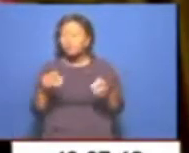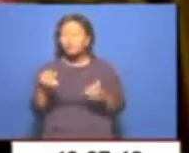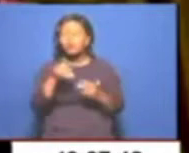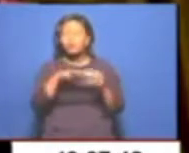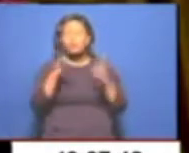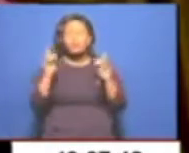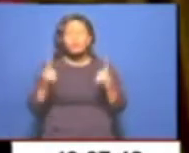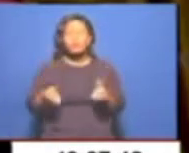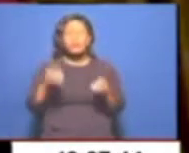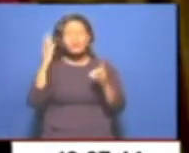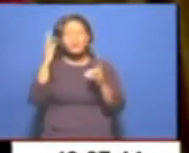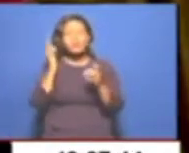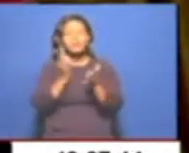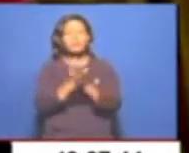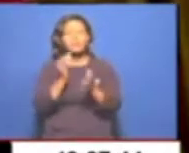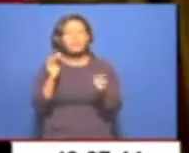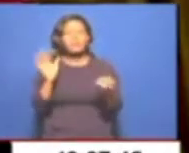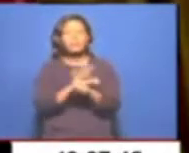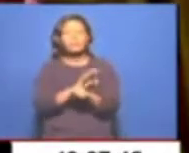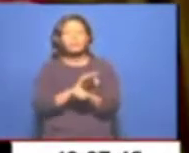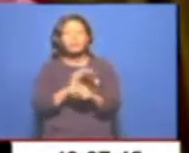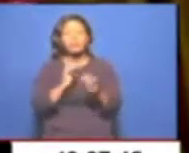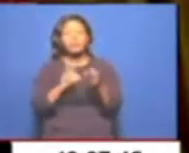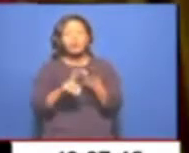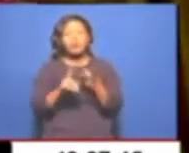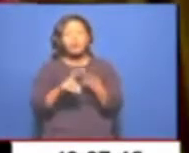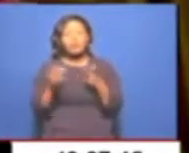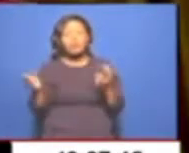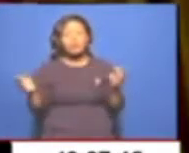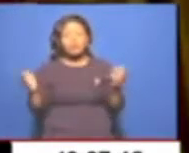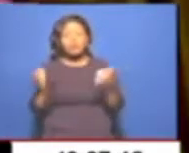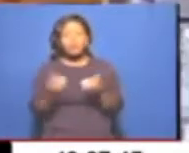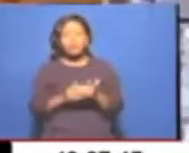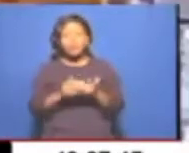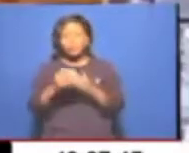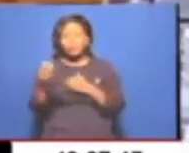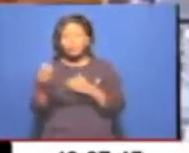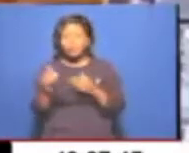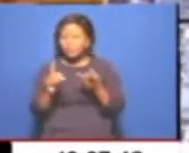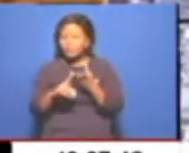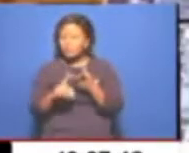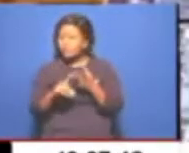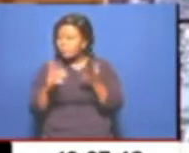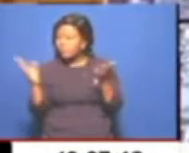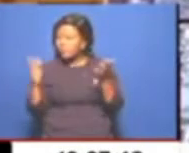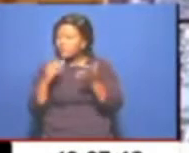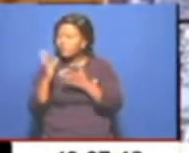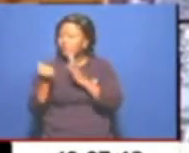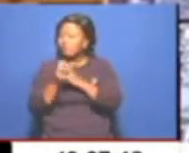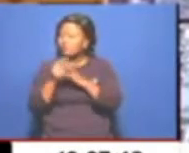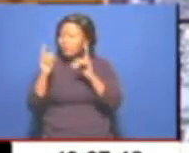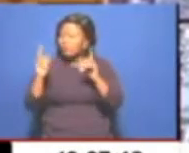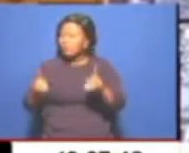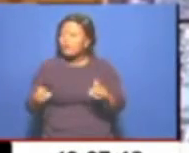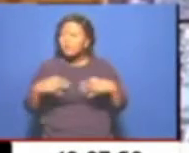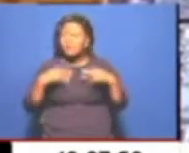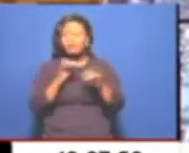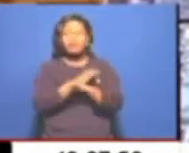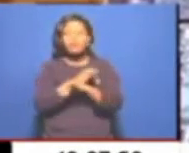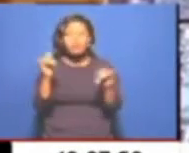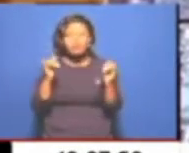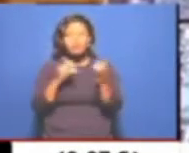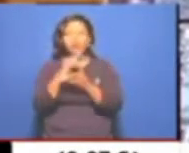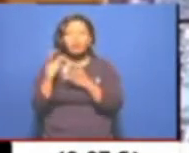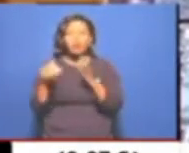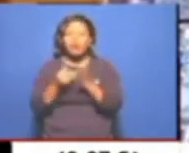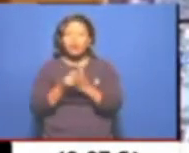faithful to this constitution of ours. The president's team, they want to be granted immunity for impunity. We say